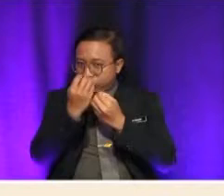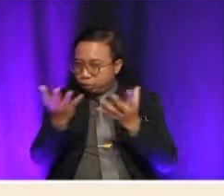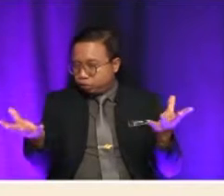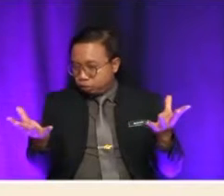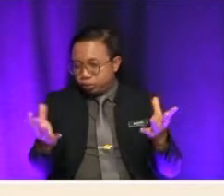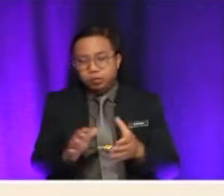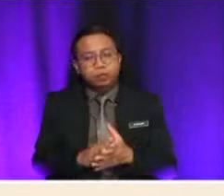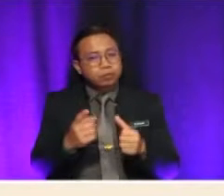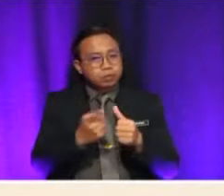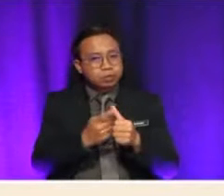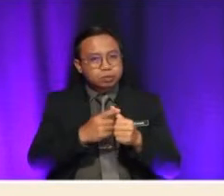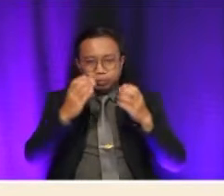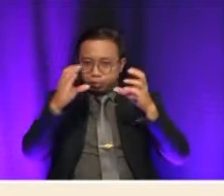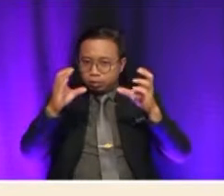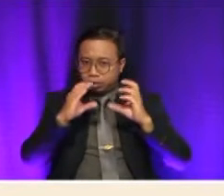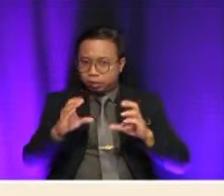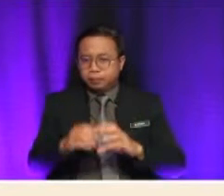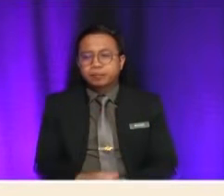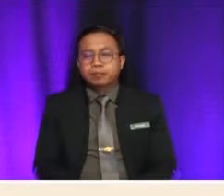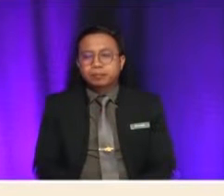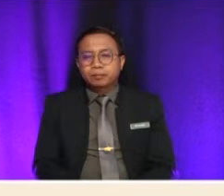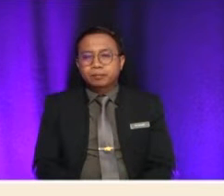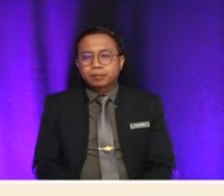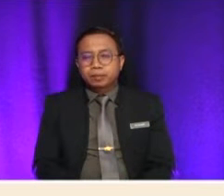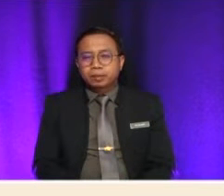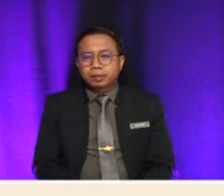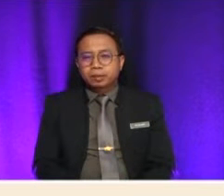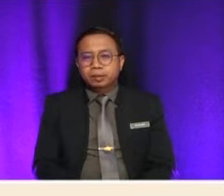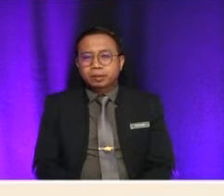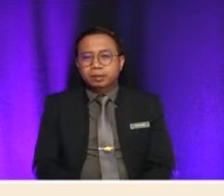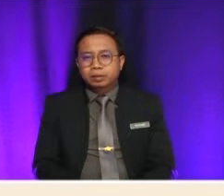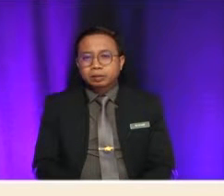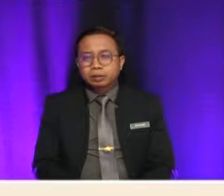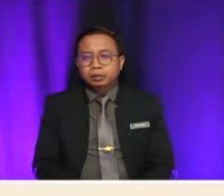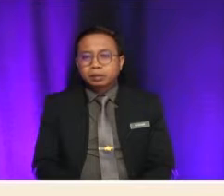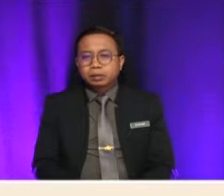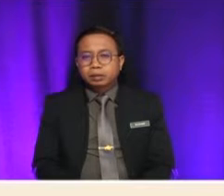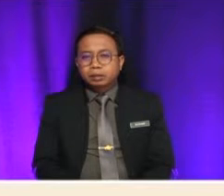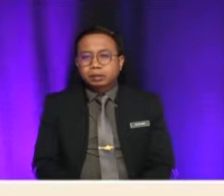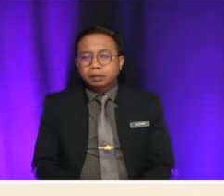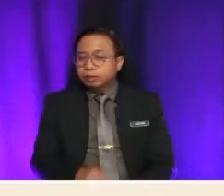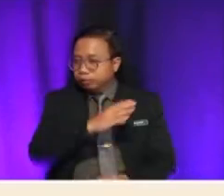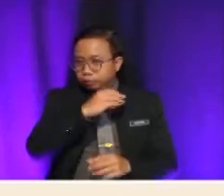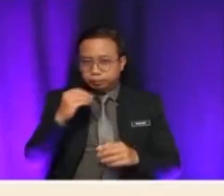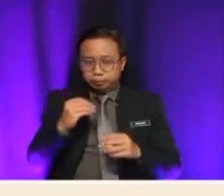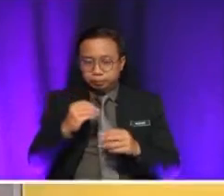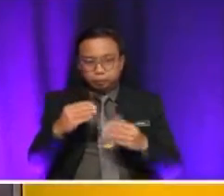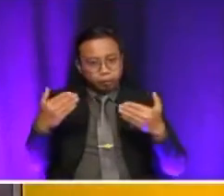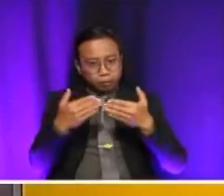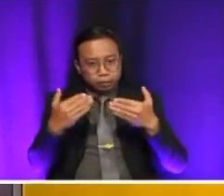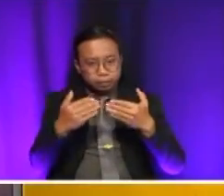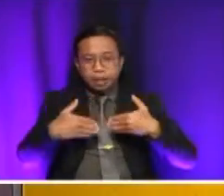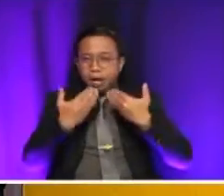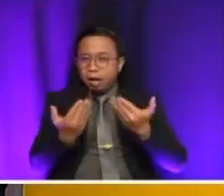first paragraph, it says, twiddling your thumb, okay? Twiddling your thumb, and then it continues with